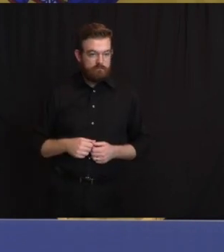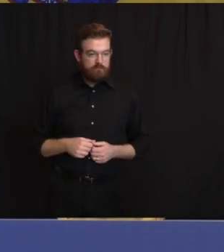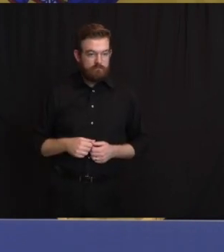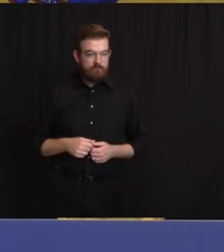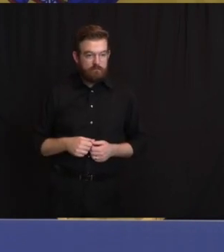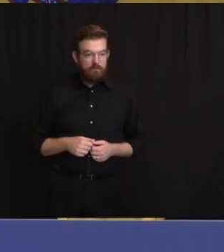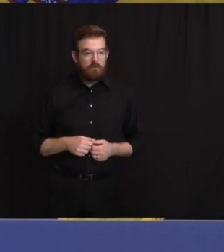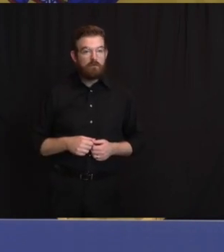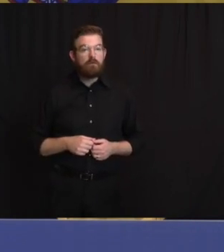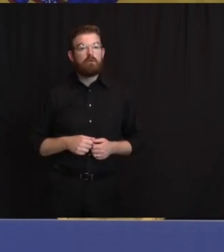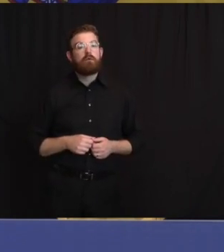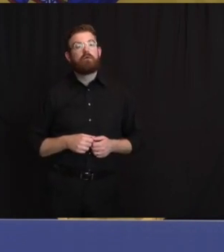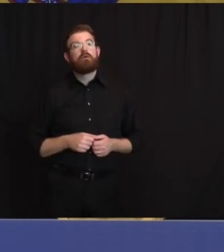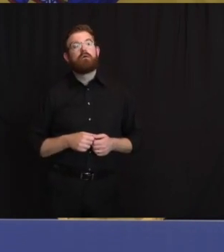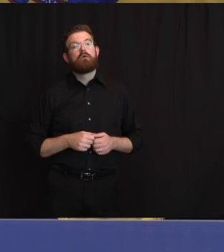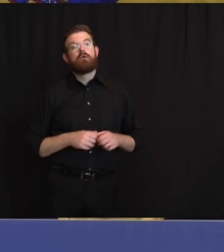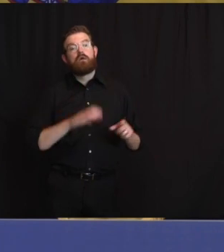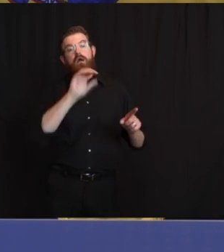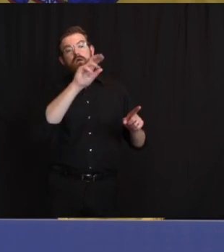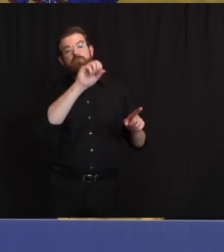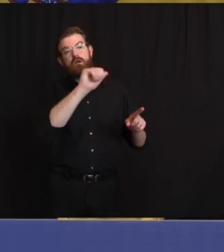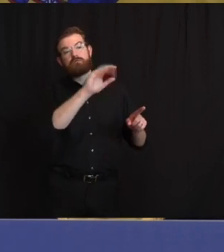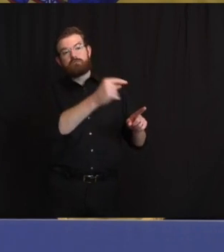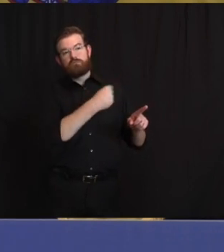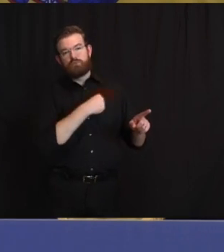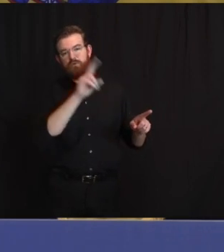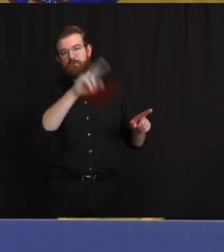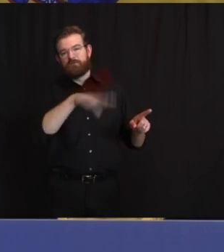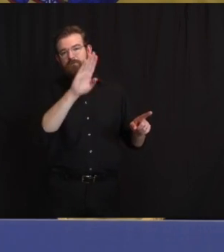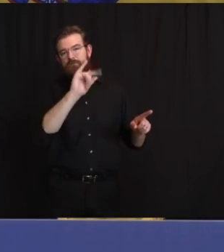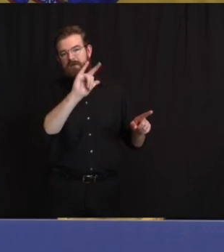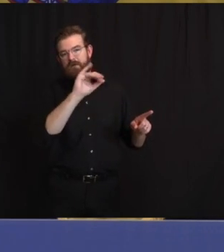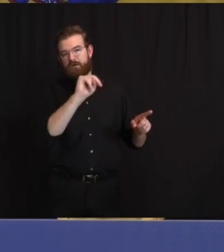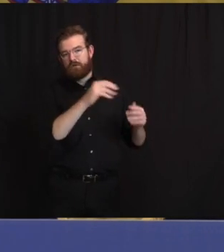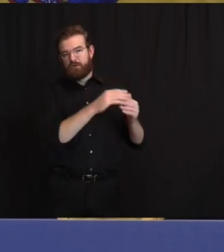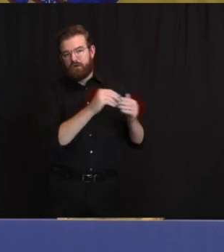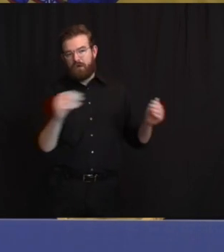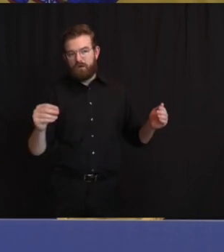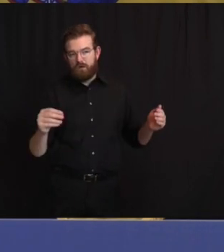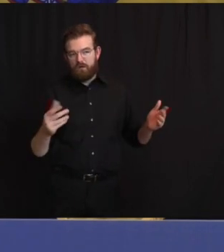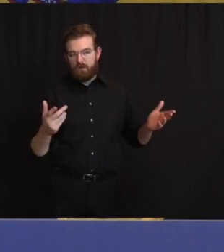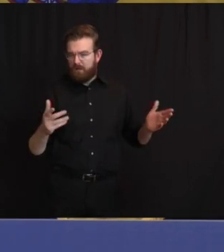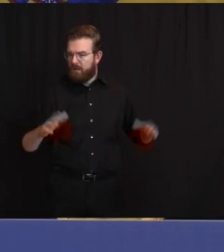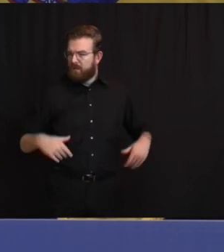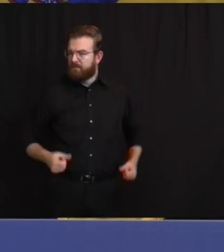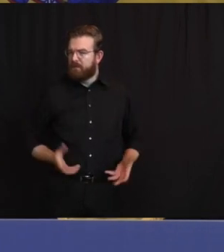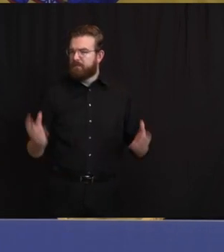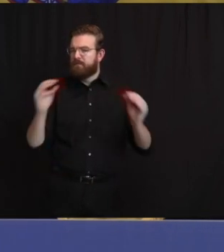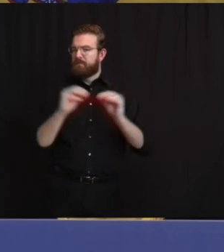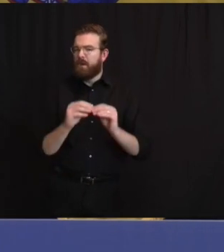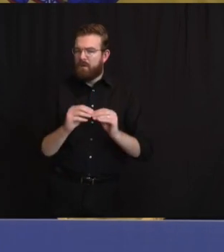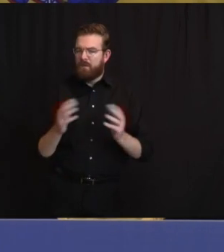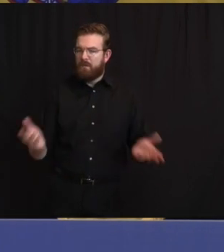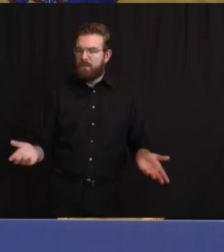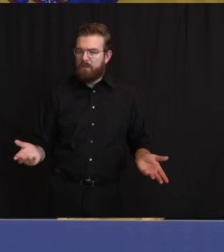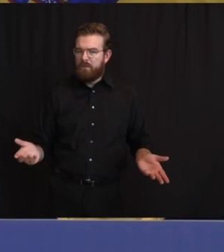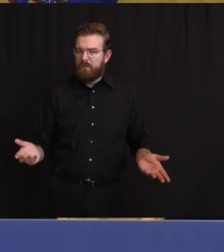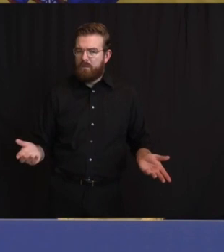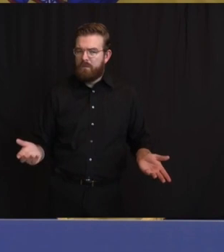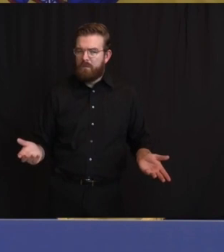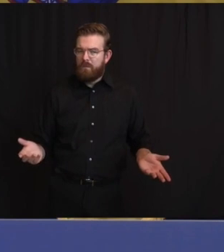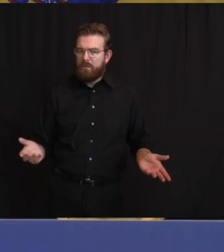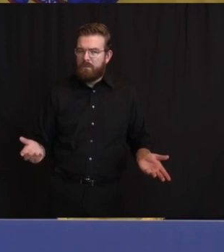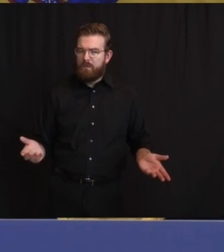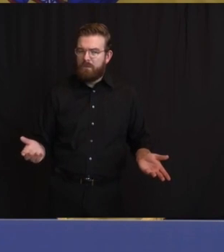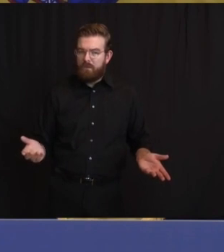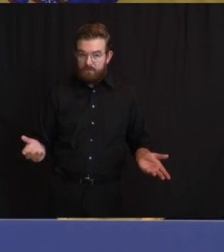funding? And will you ever make this information easily available to the public on a dashboard to provide transparency for this money?